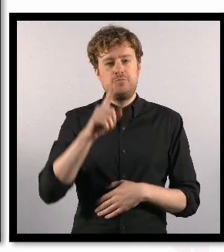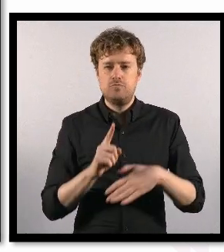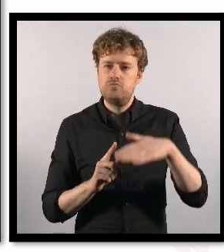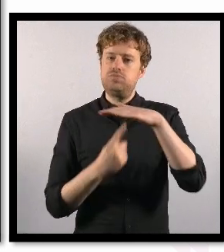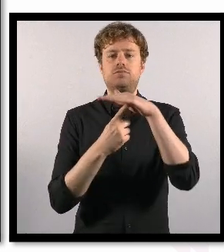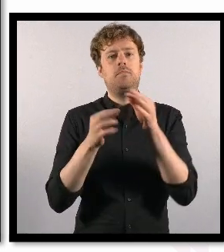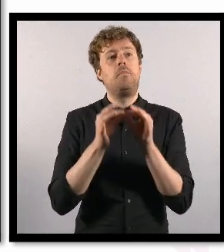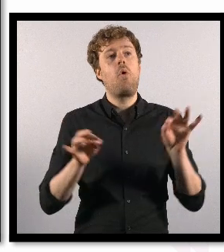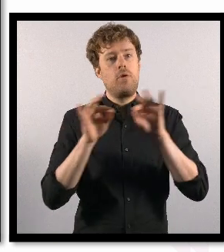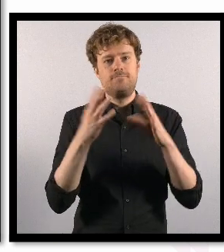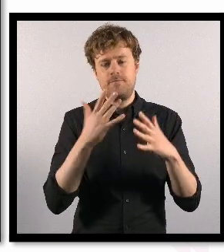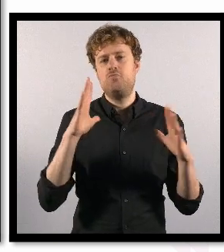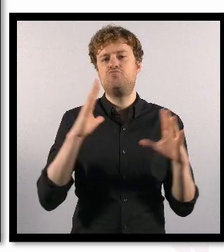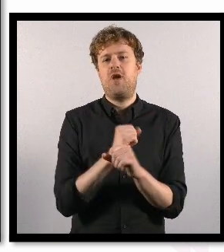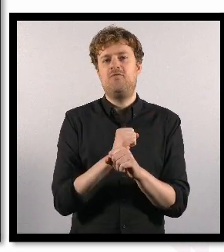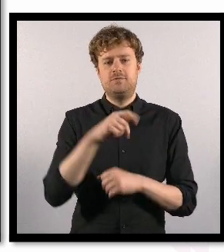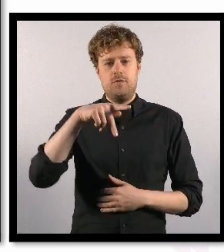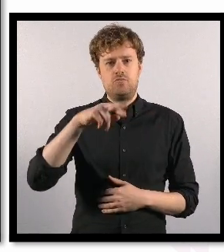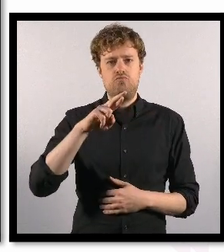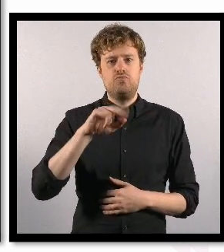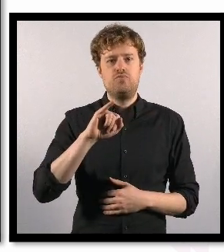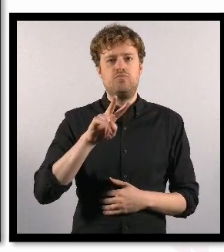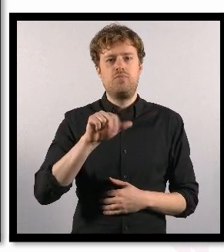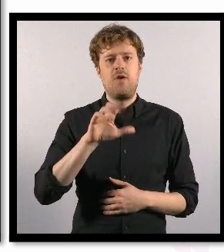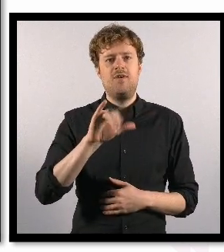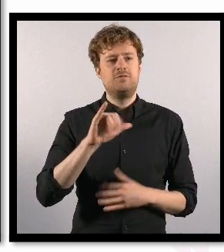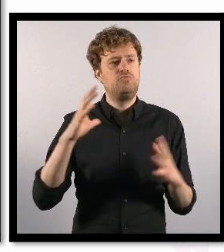more sophisticated tasks require additional processing power.